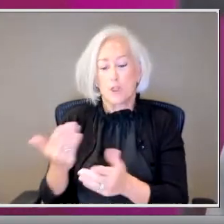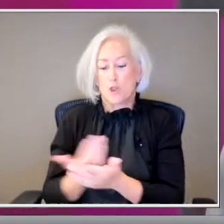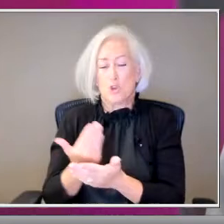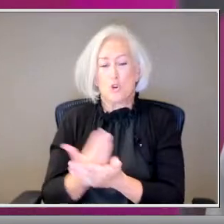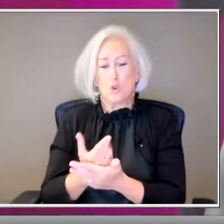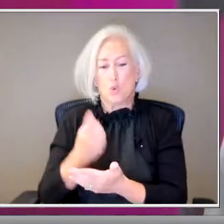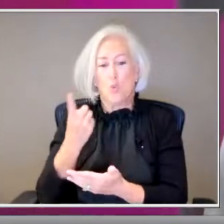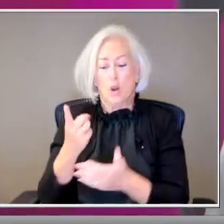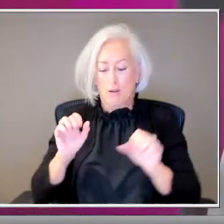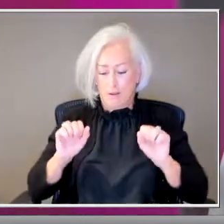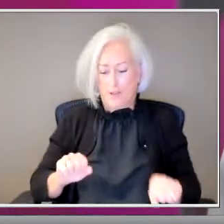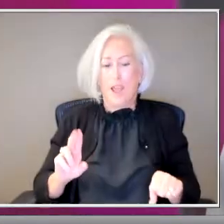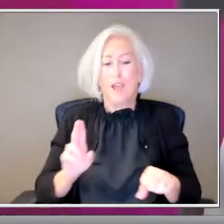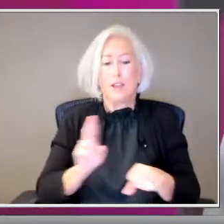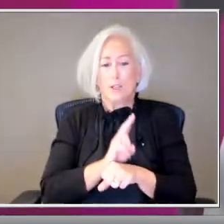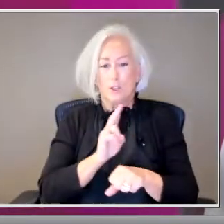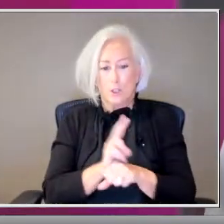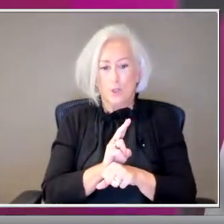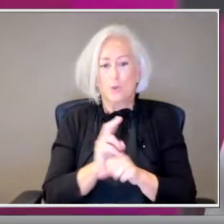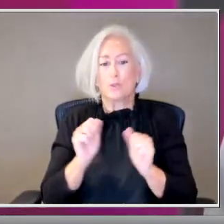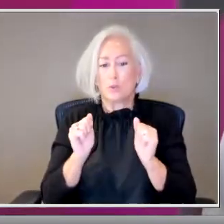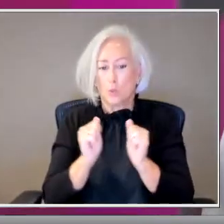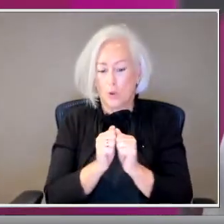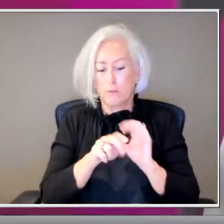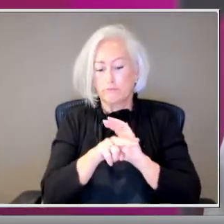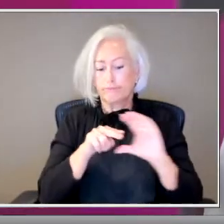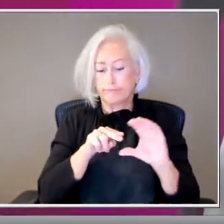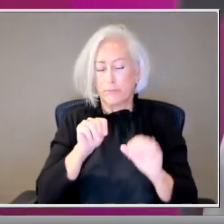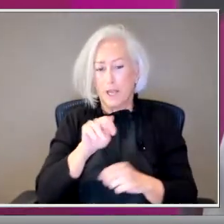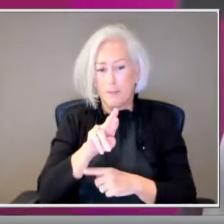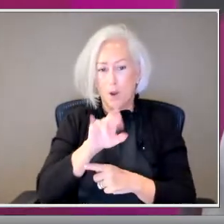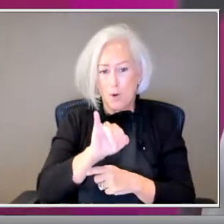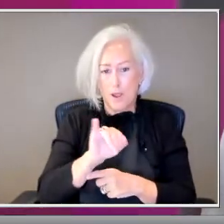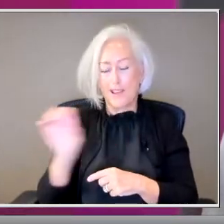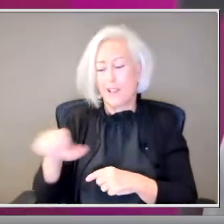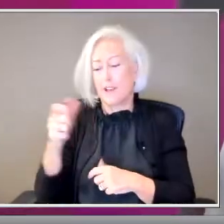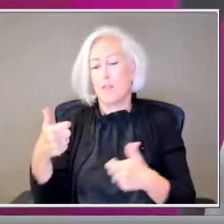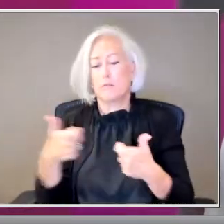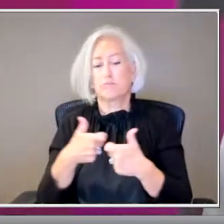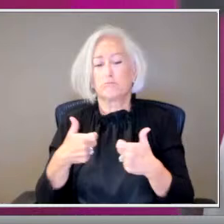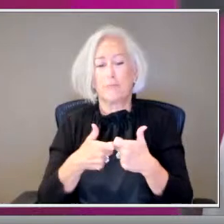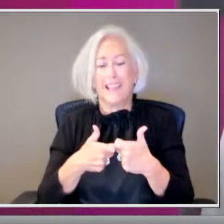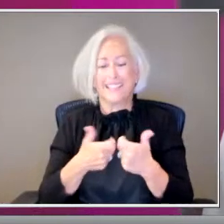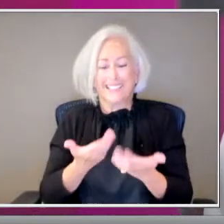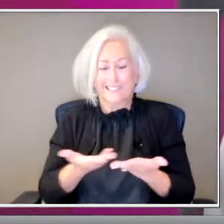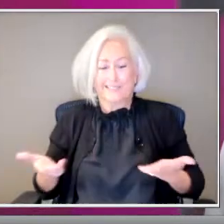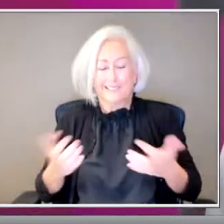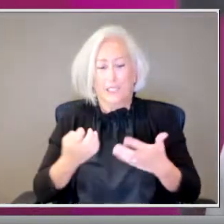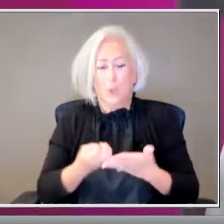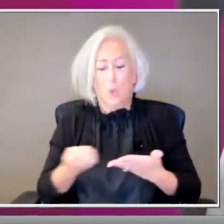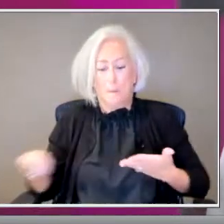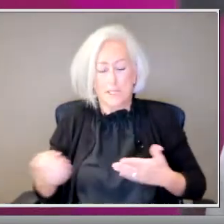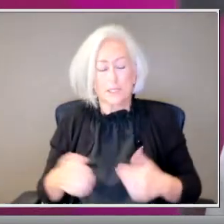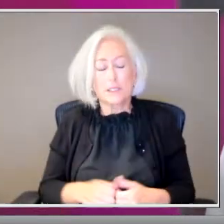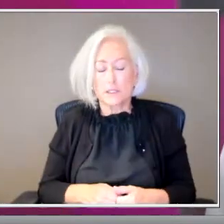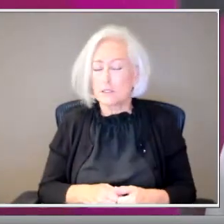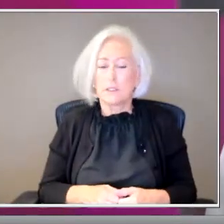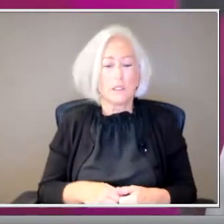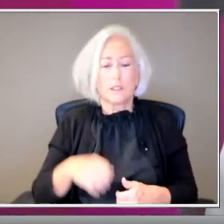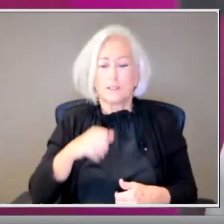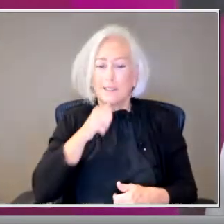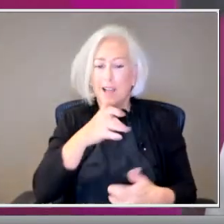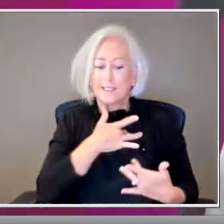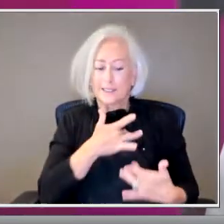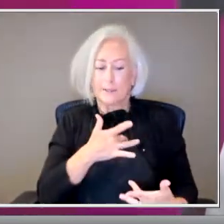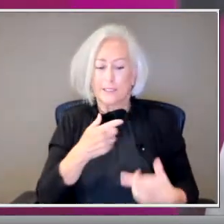capable of being done with MRIs and other things, and the same principle applies here. So they usually are not manipulated by the magnetic environment,